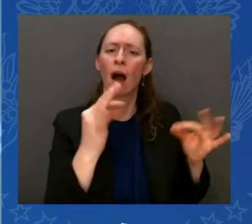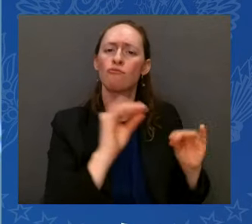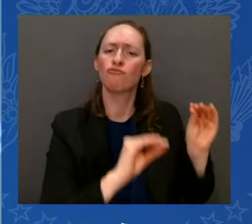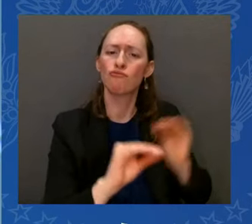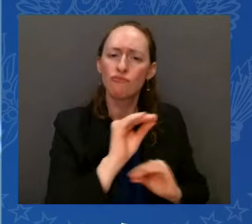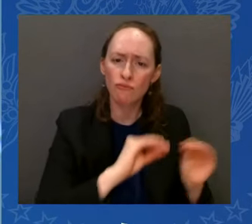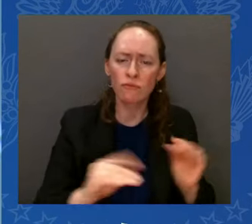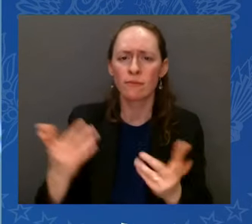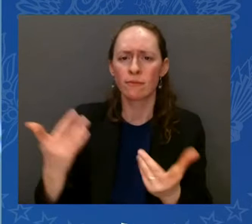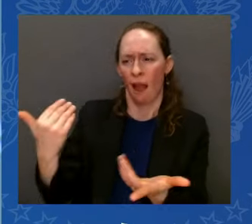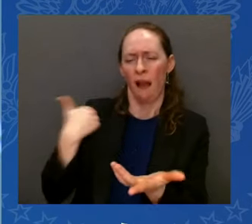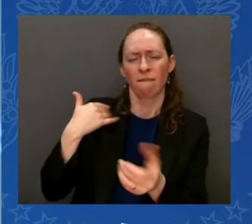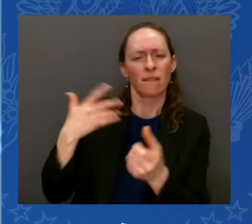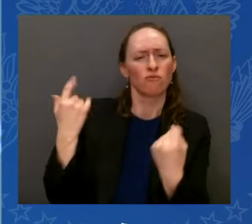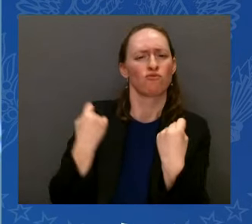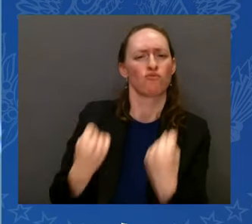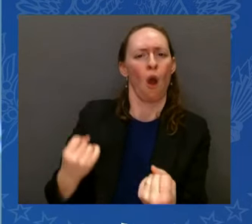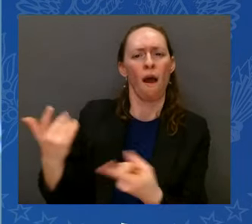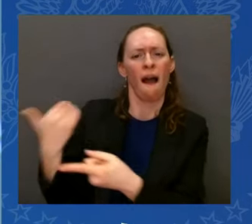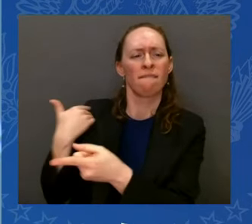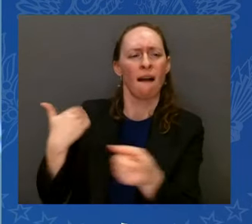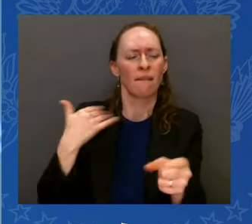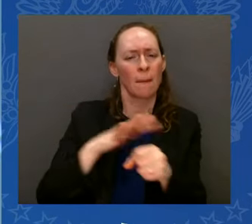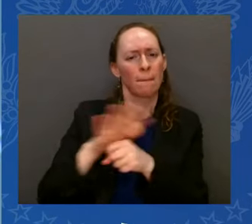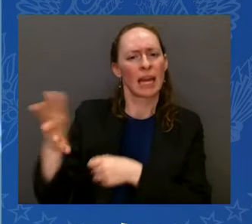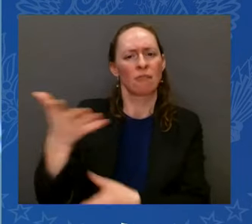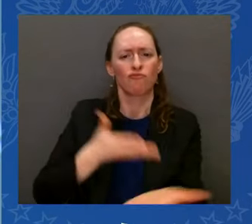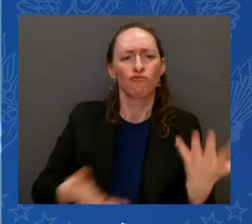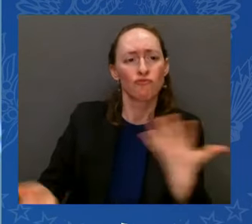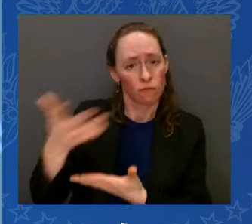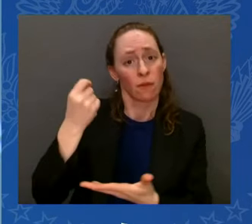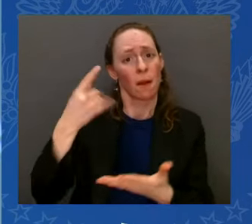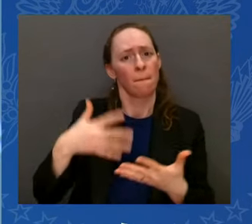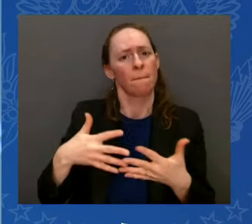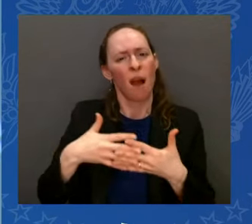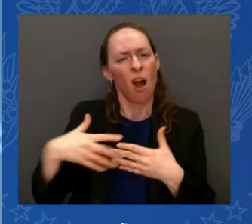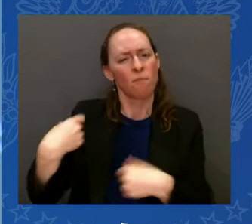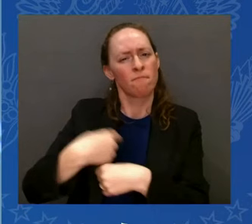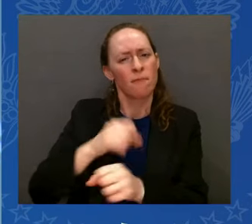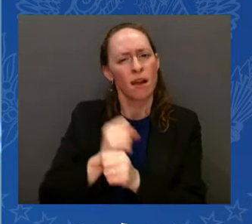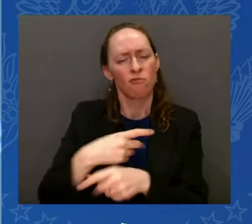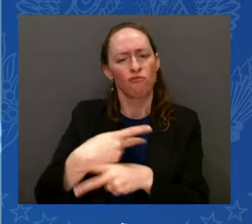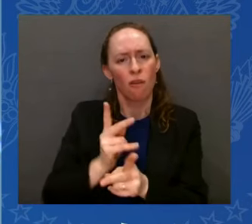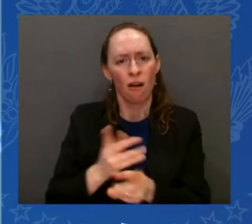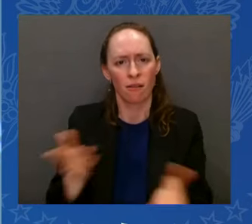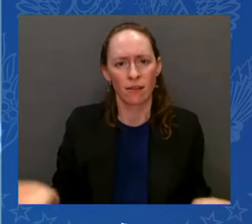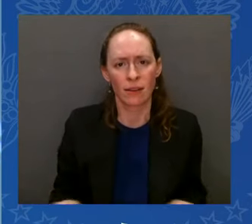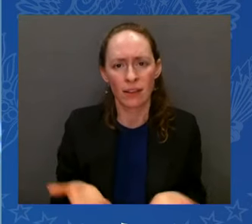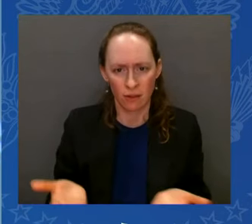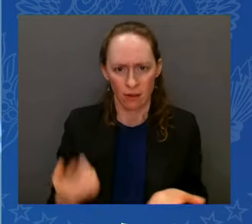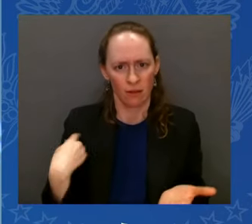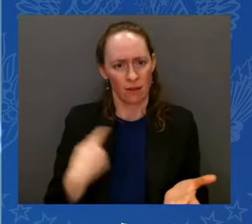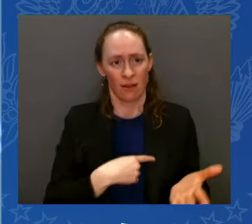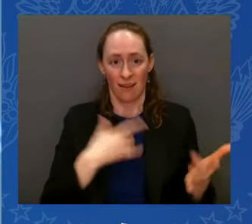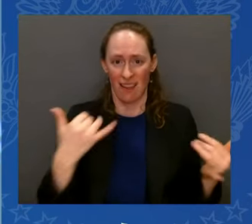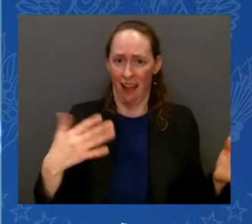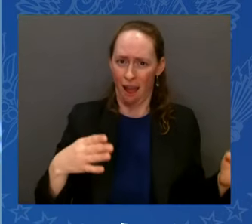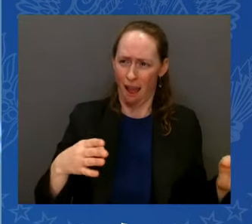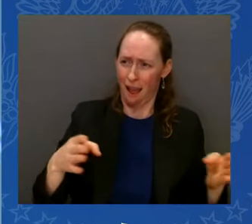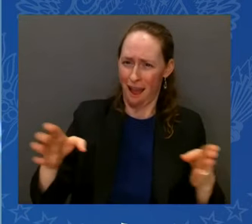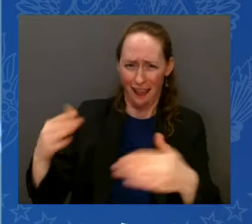historic progress, and we're on the right track. And now we need to finish the job. We're building the economy from the bottom